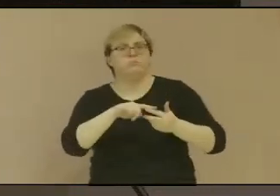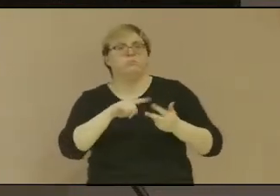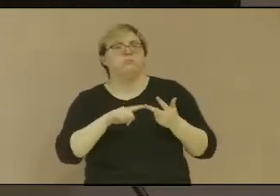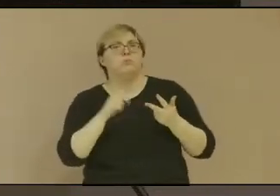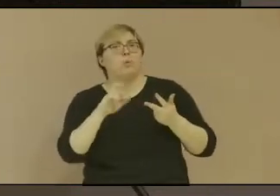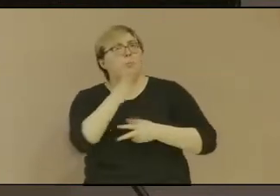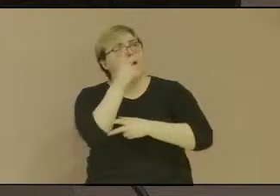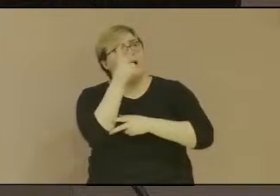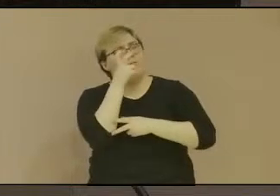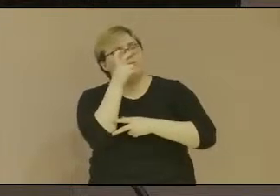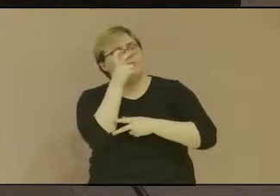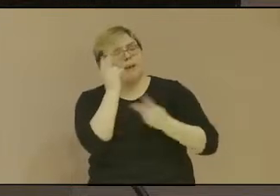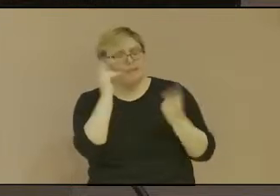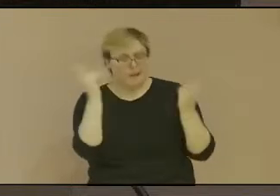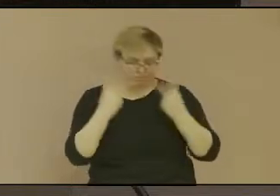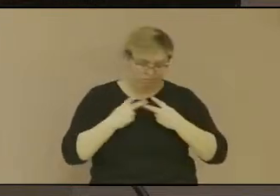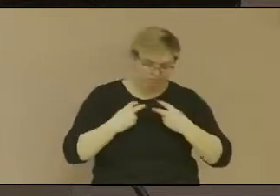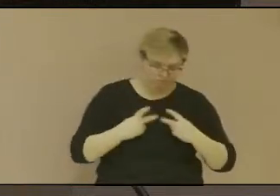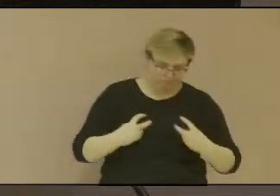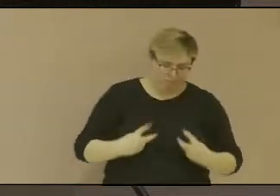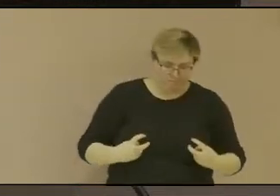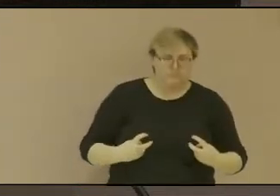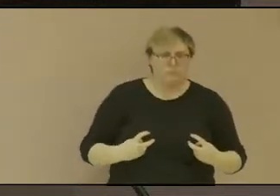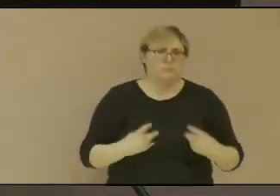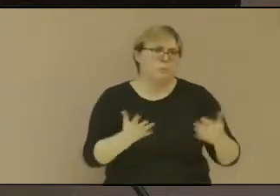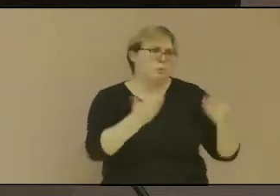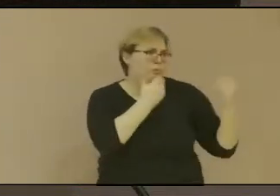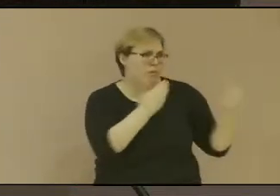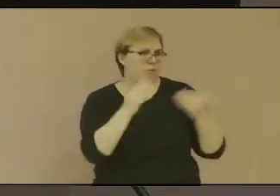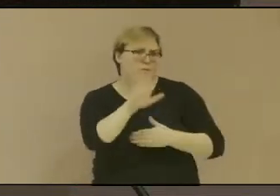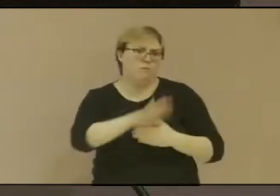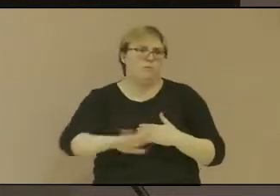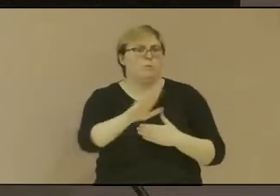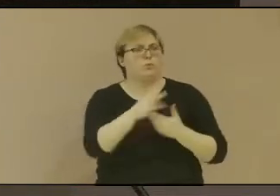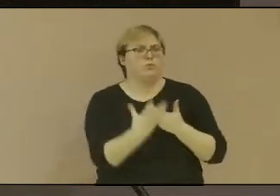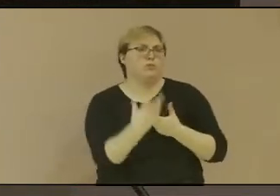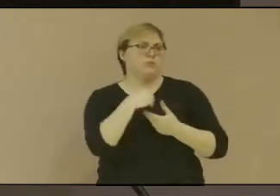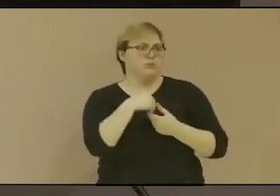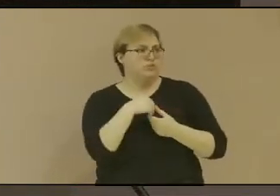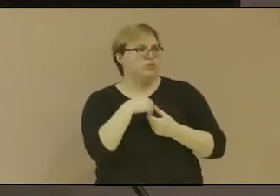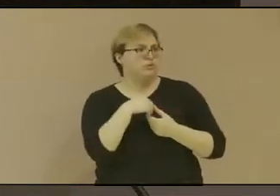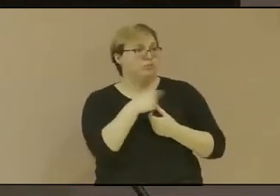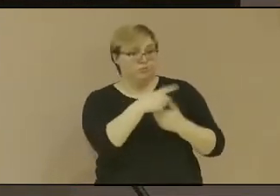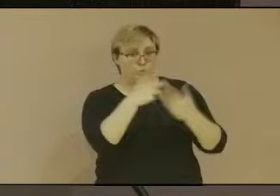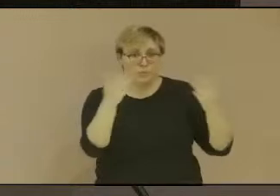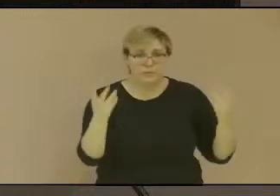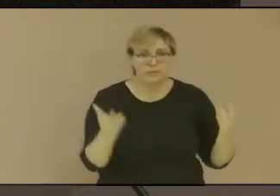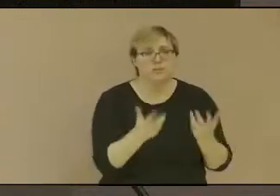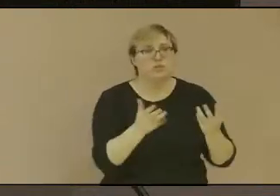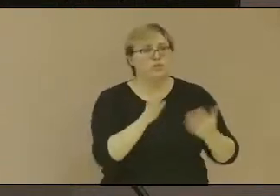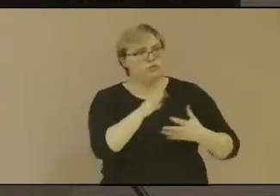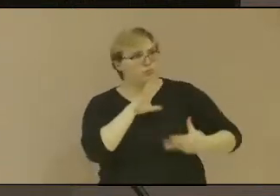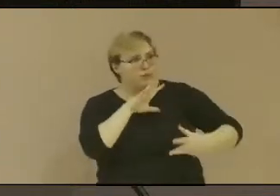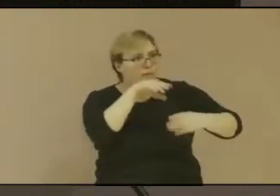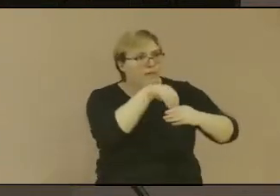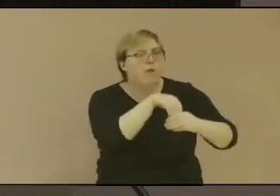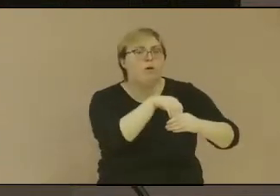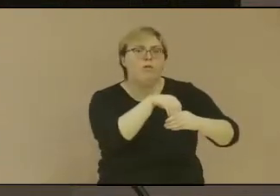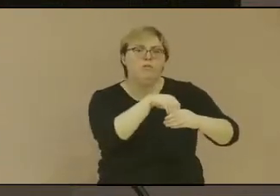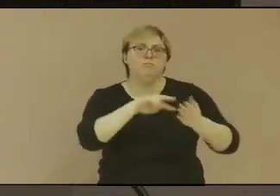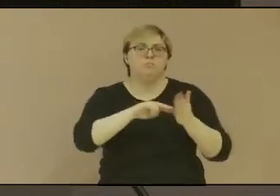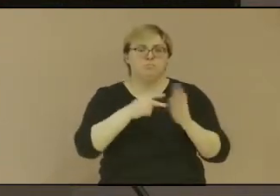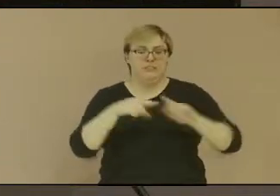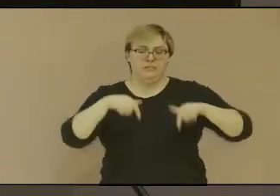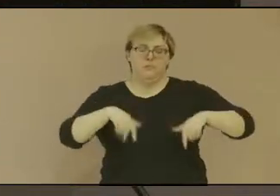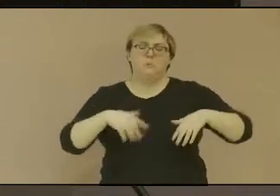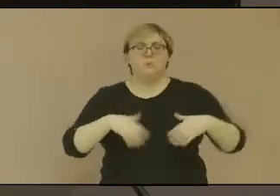way. Your presence and engagement are what make these conversations meaningful and impactful.